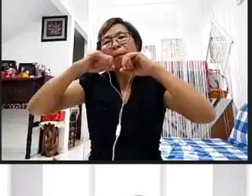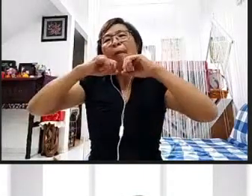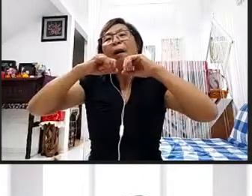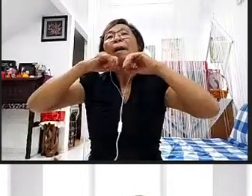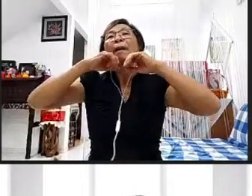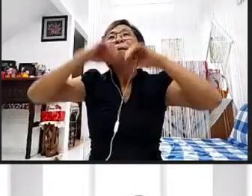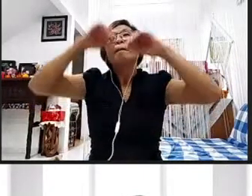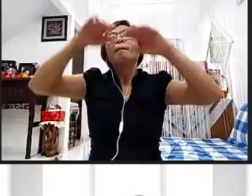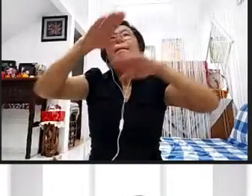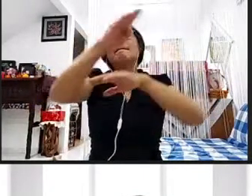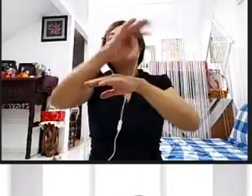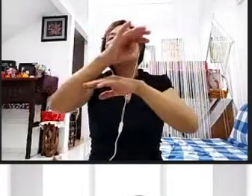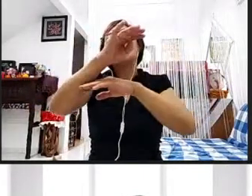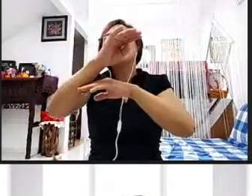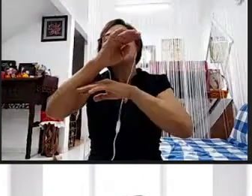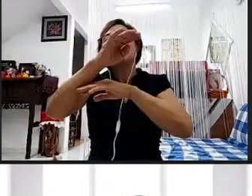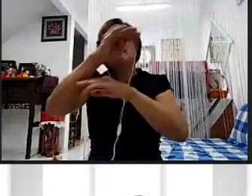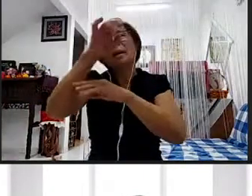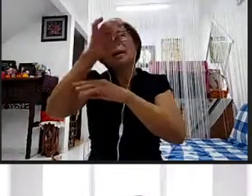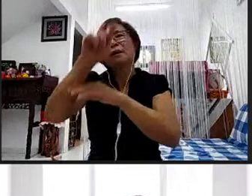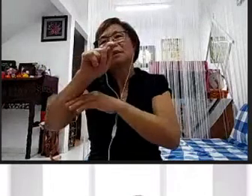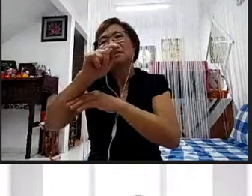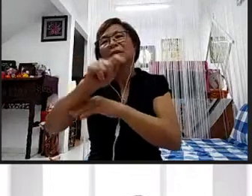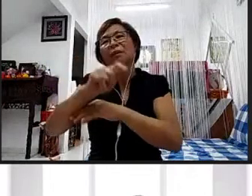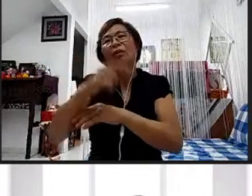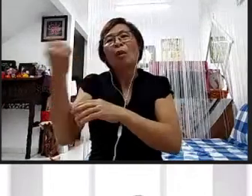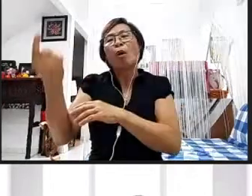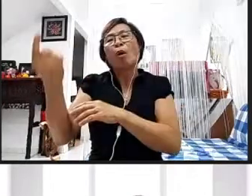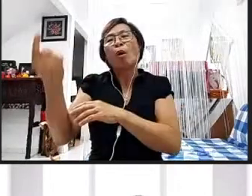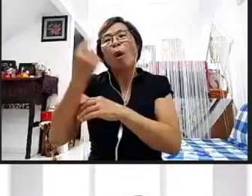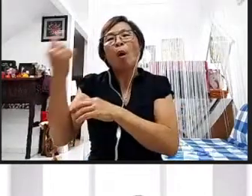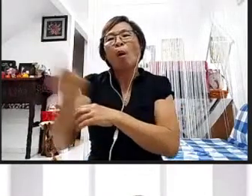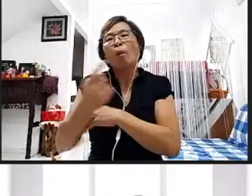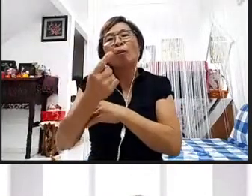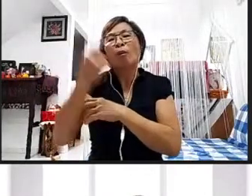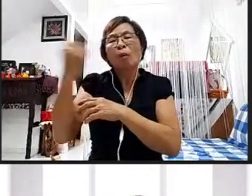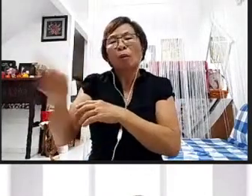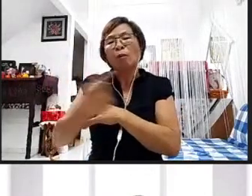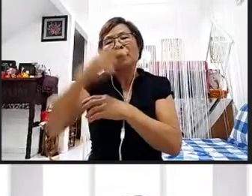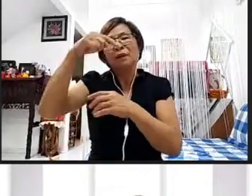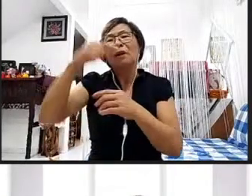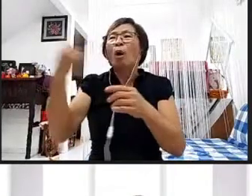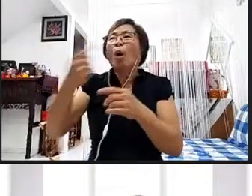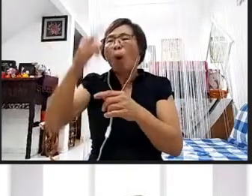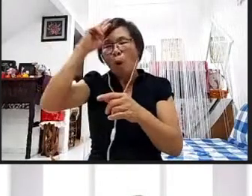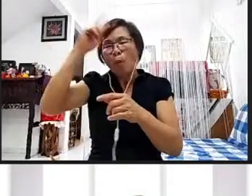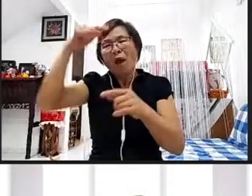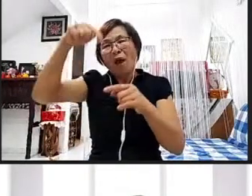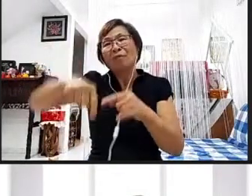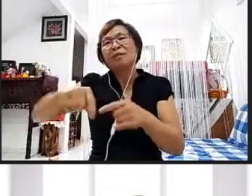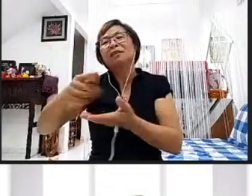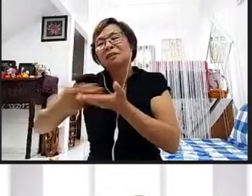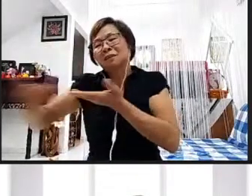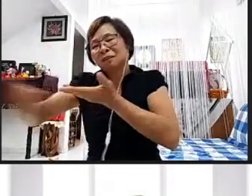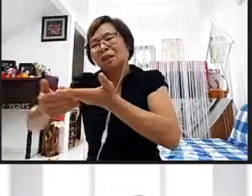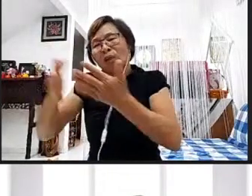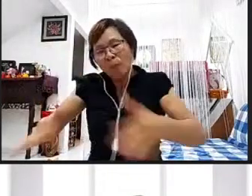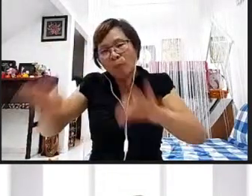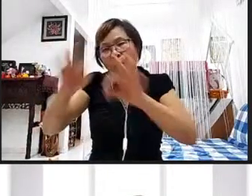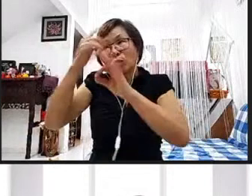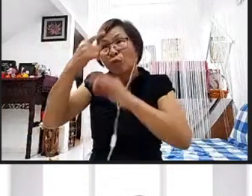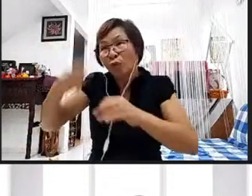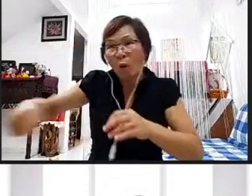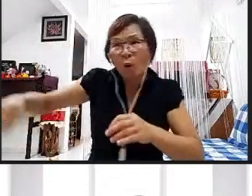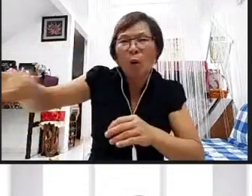And may we be blessed with company of the good and the wise always. May we always have this kind of discussion, which is very beneficial to all people,